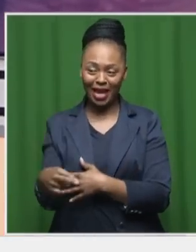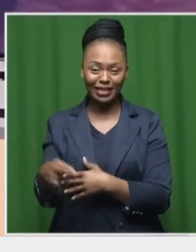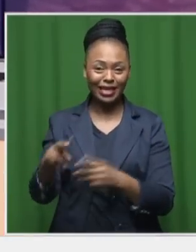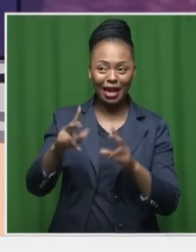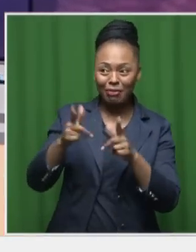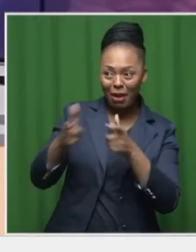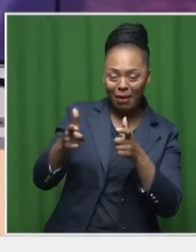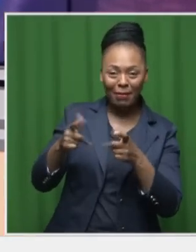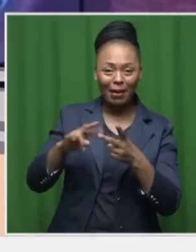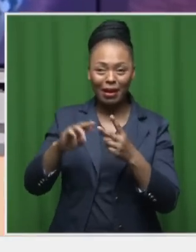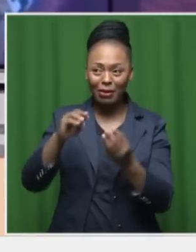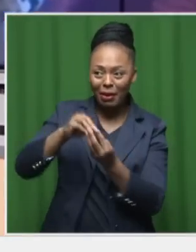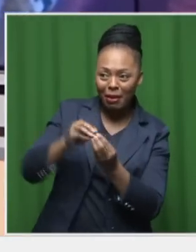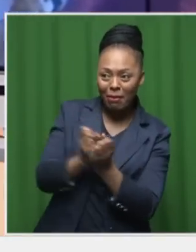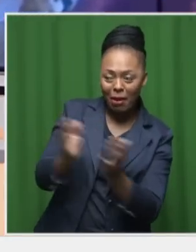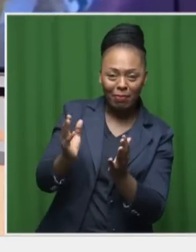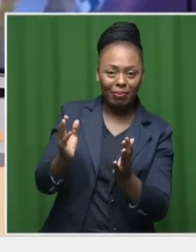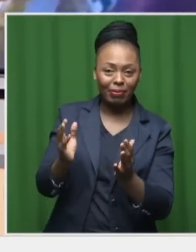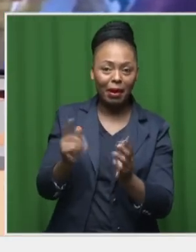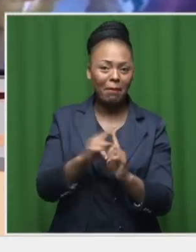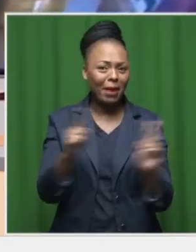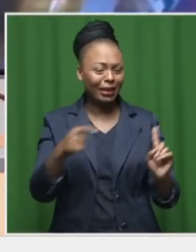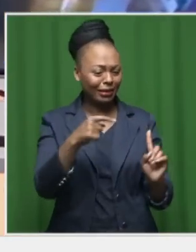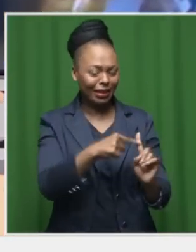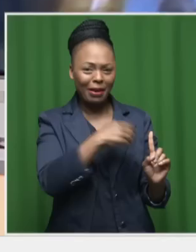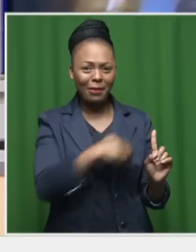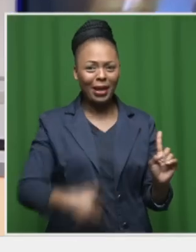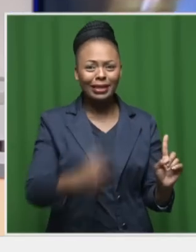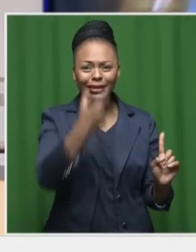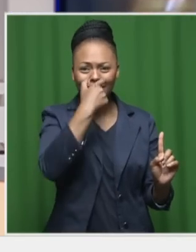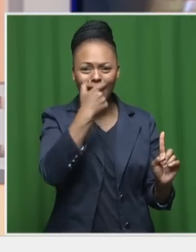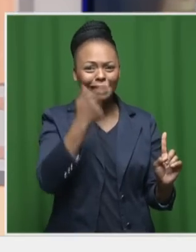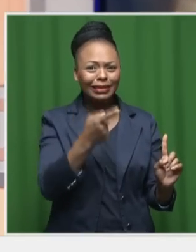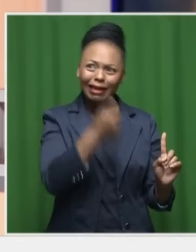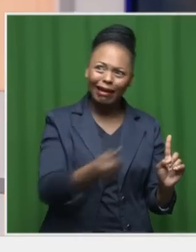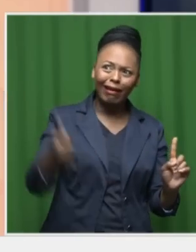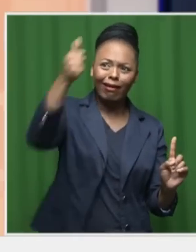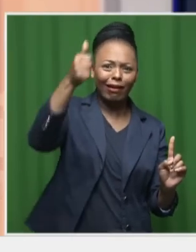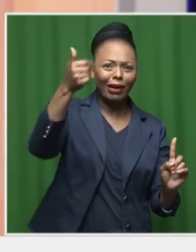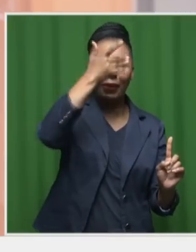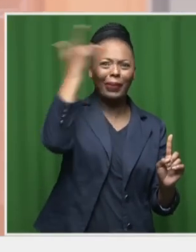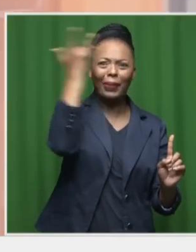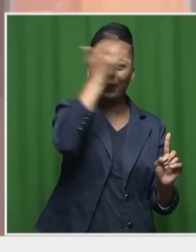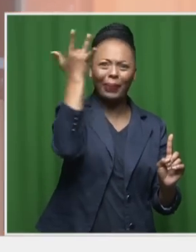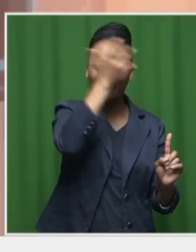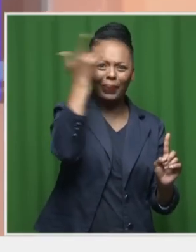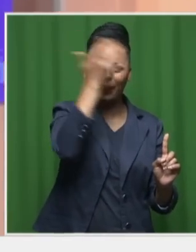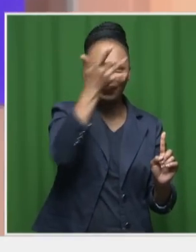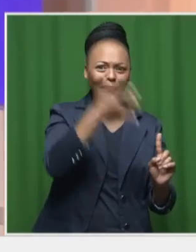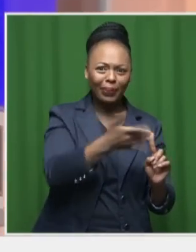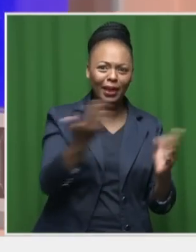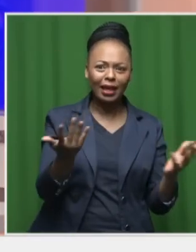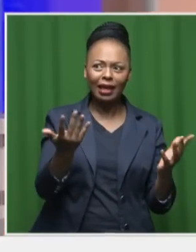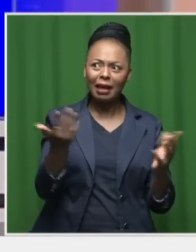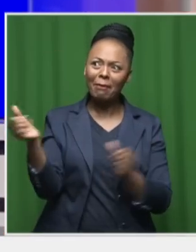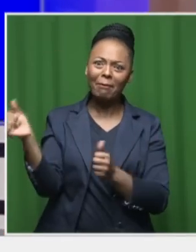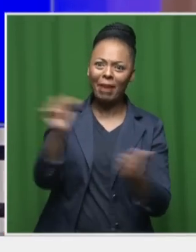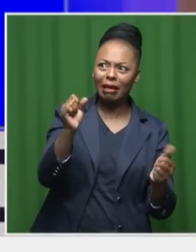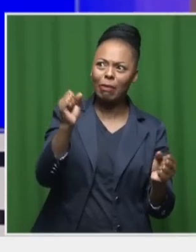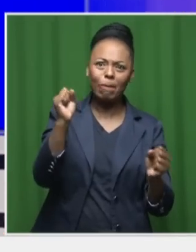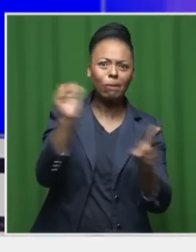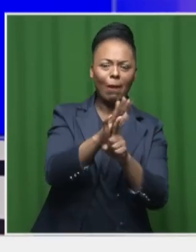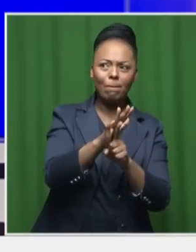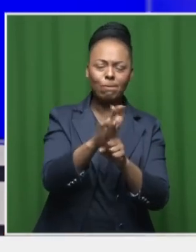knowing about this and instituting a whole look into this, then sends out currency crumbling, which of course will lead to